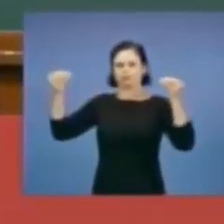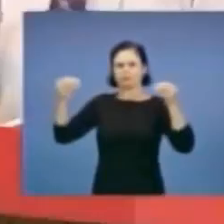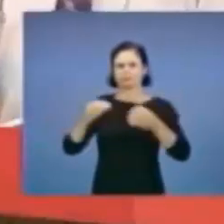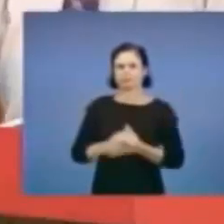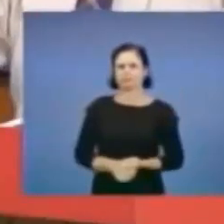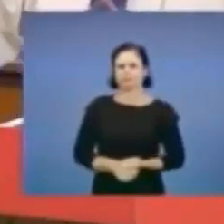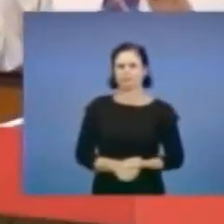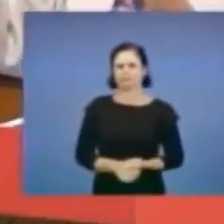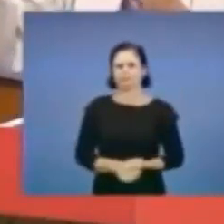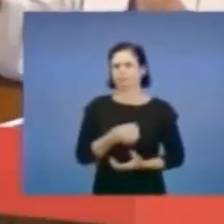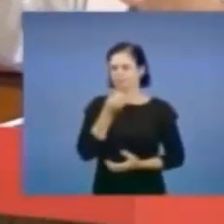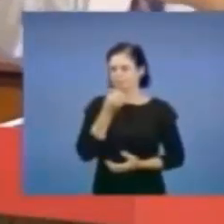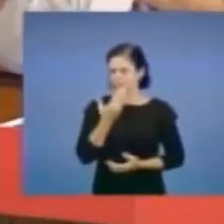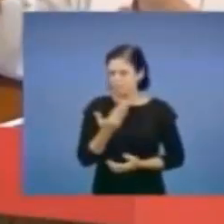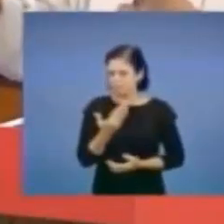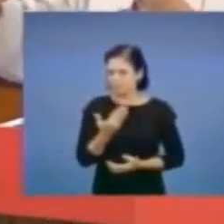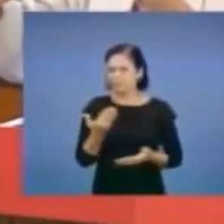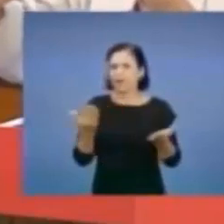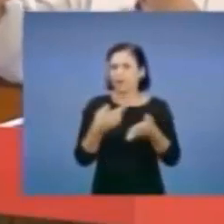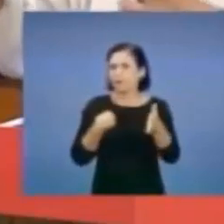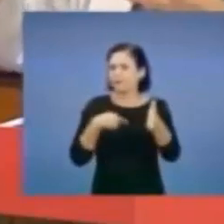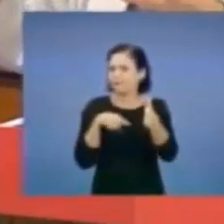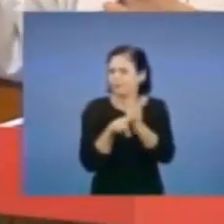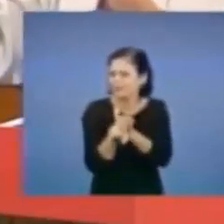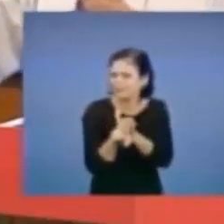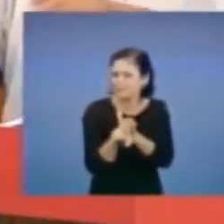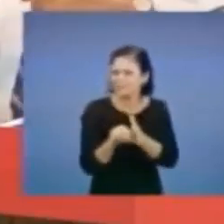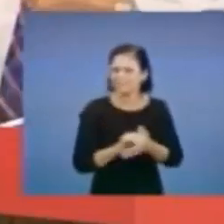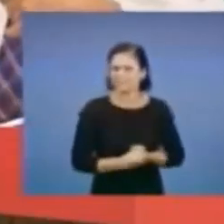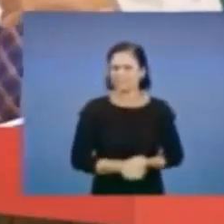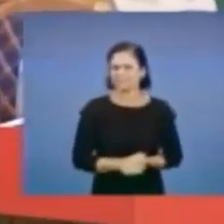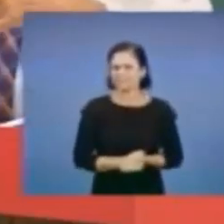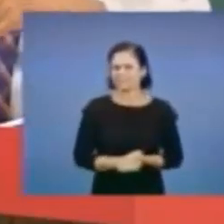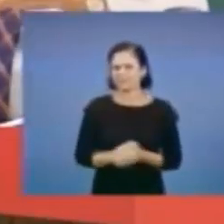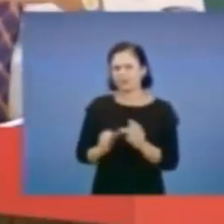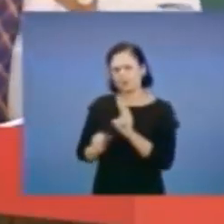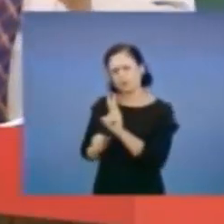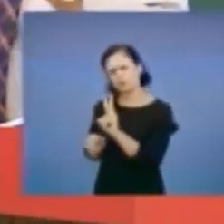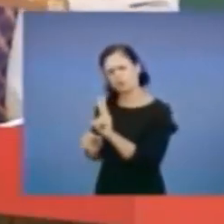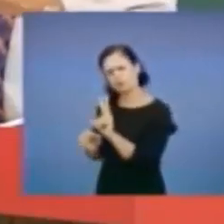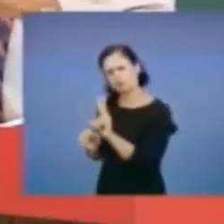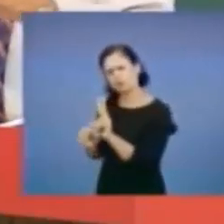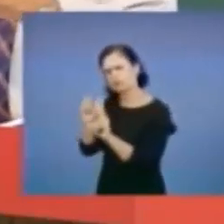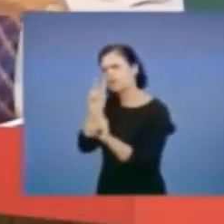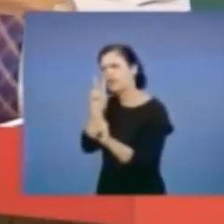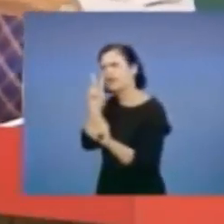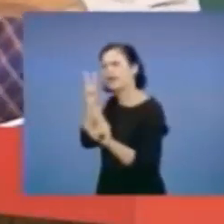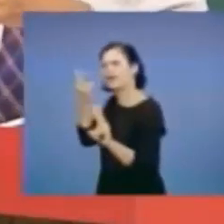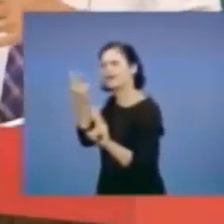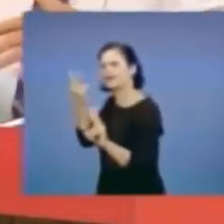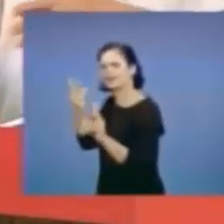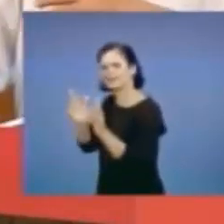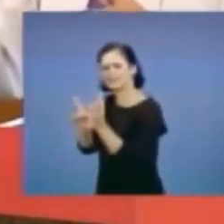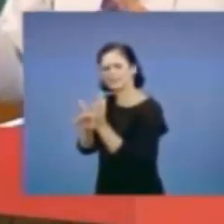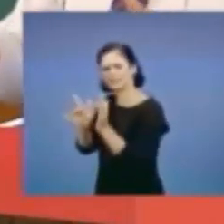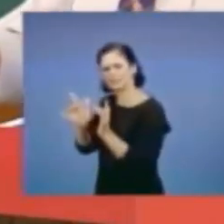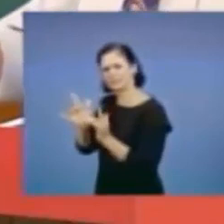sight. Very well. Now, here comes the question. Have they recognized